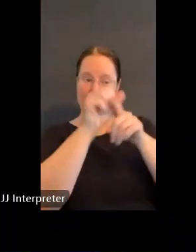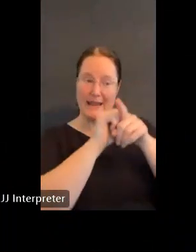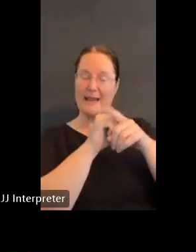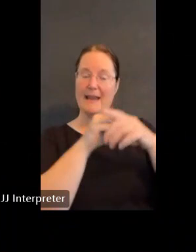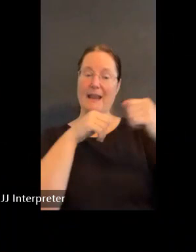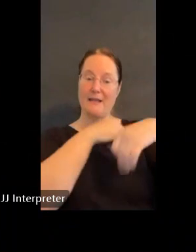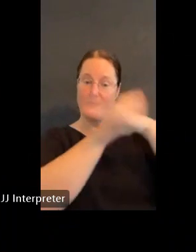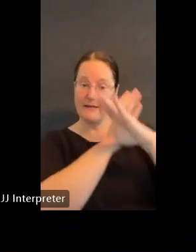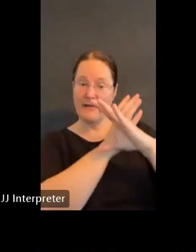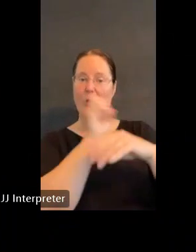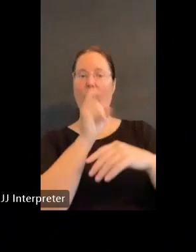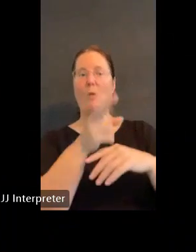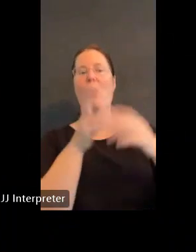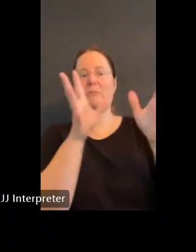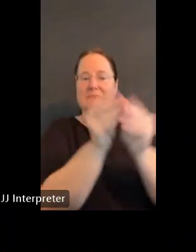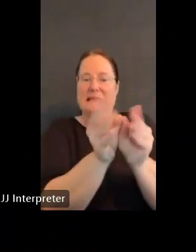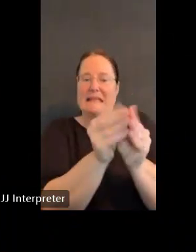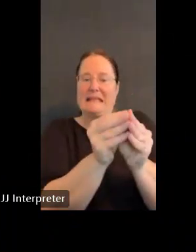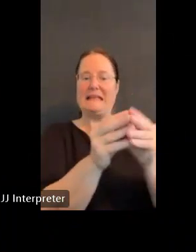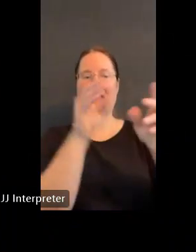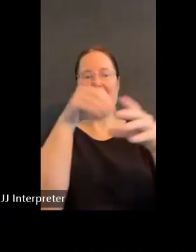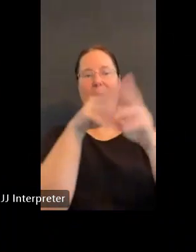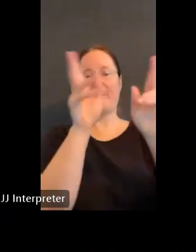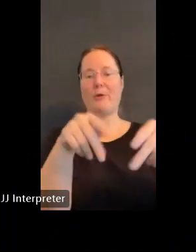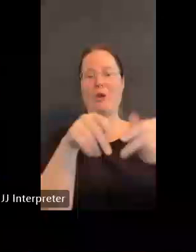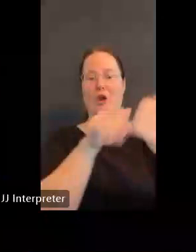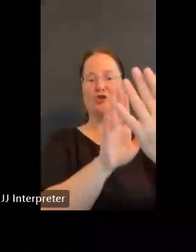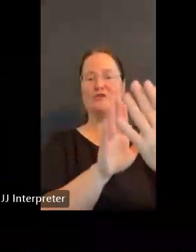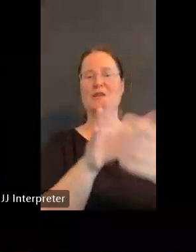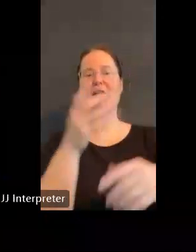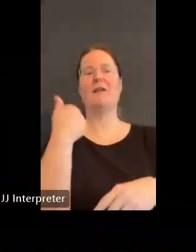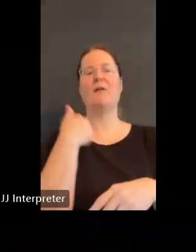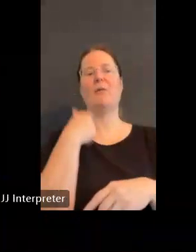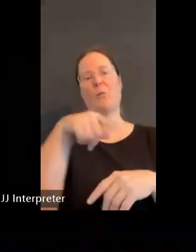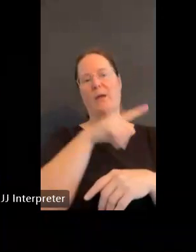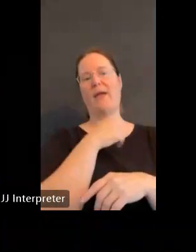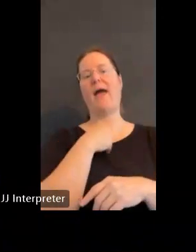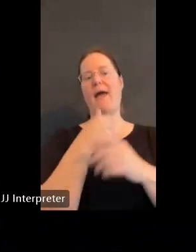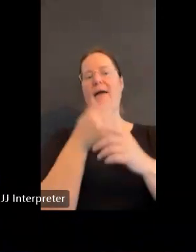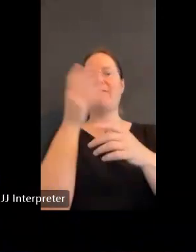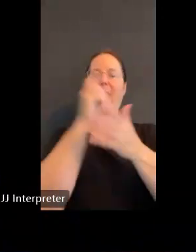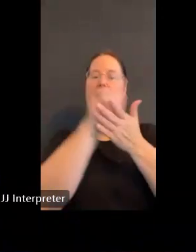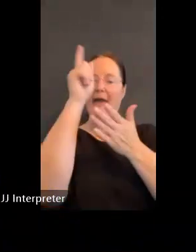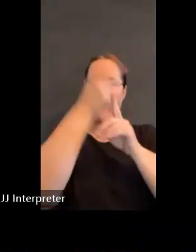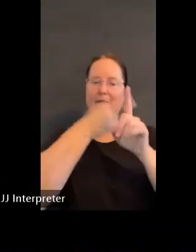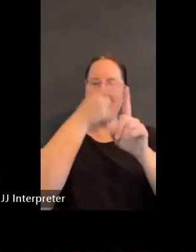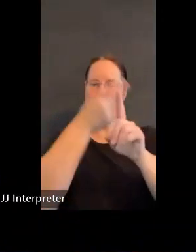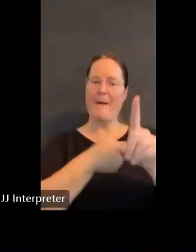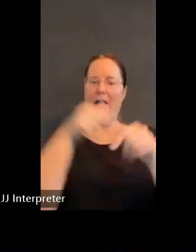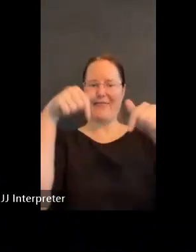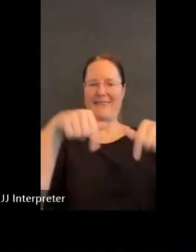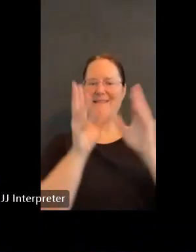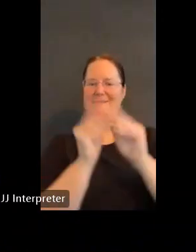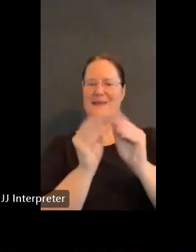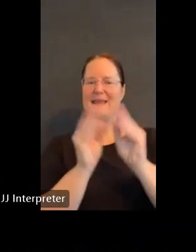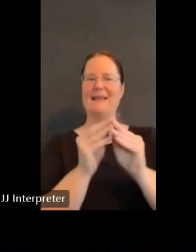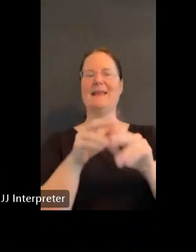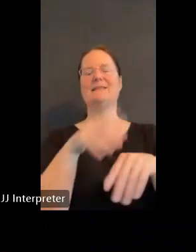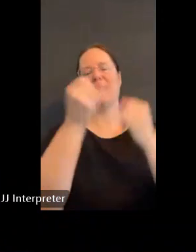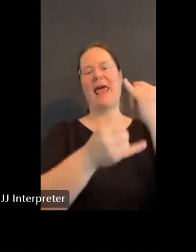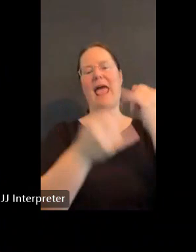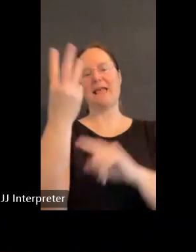also have these monthly Fair Housing and Power Hours. It's always the last Wednesday of the month at from 12 to 1 p.m.